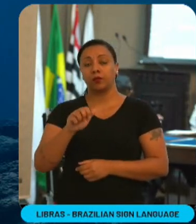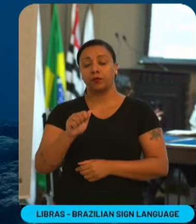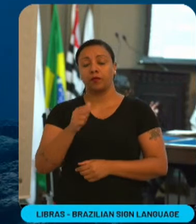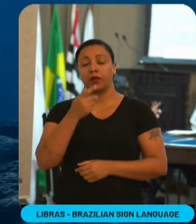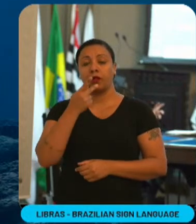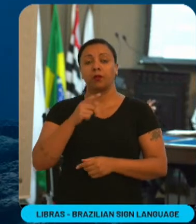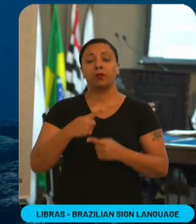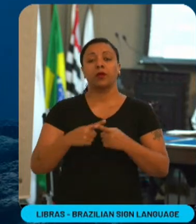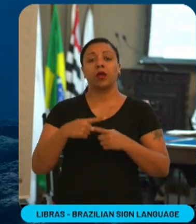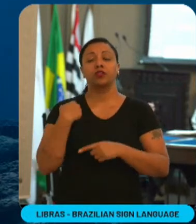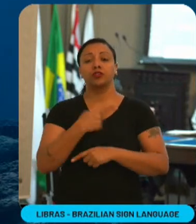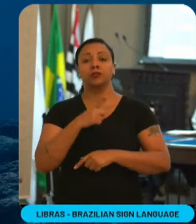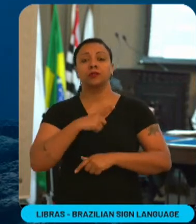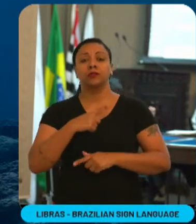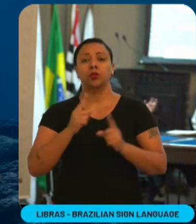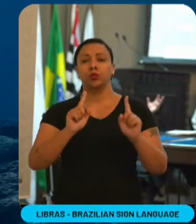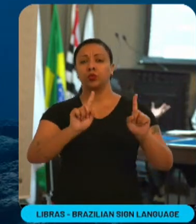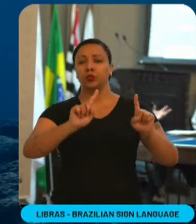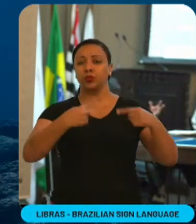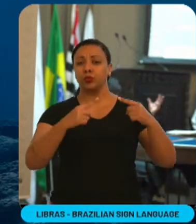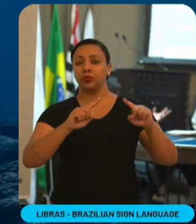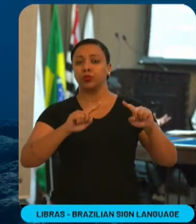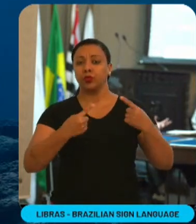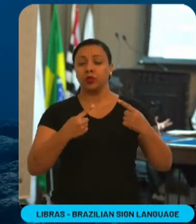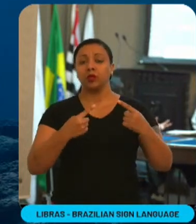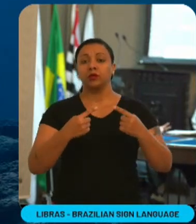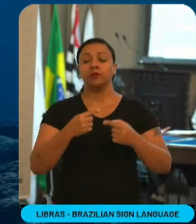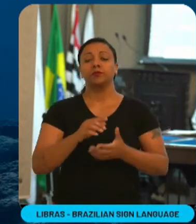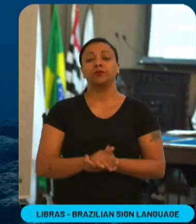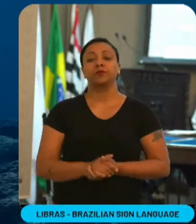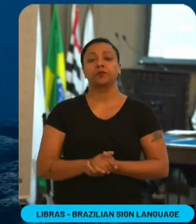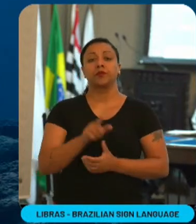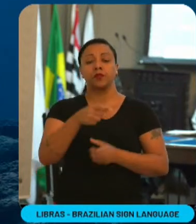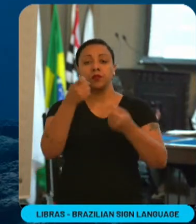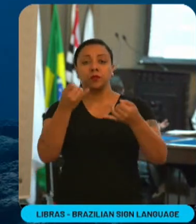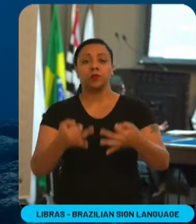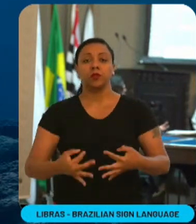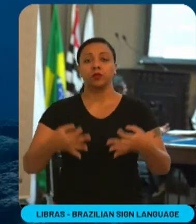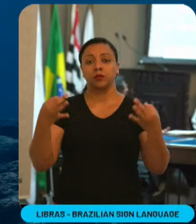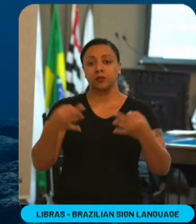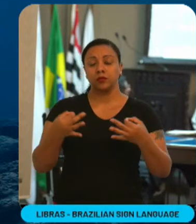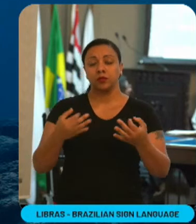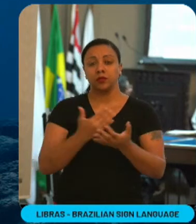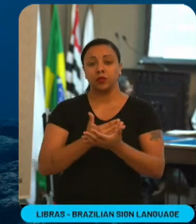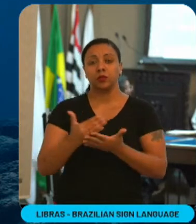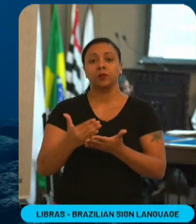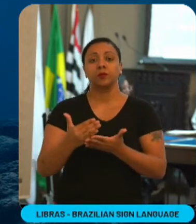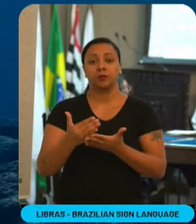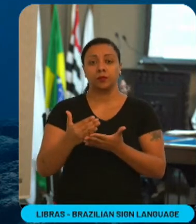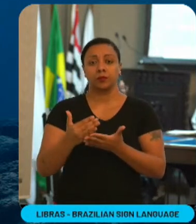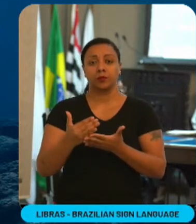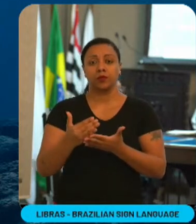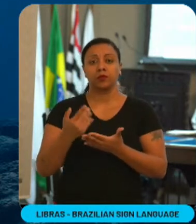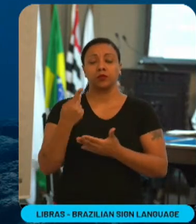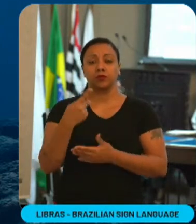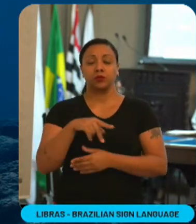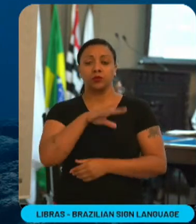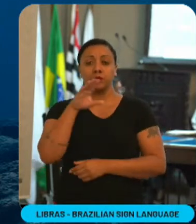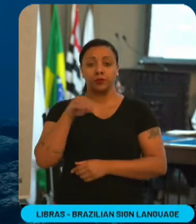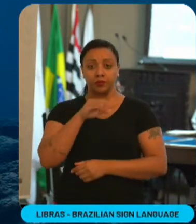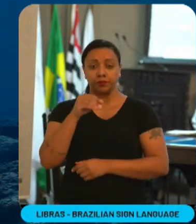Tawan, back to you. We have a major challenge. You said it very well in the opening of this